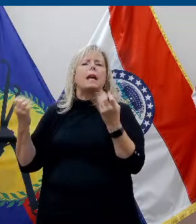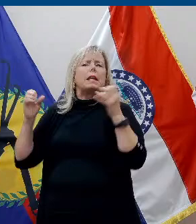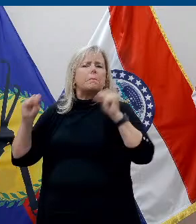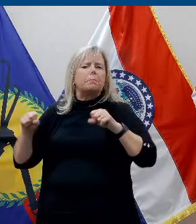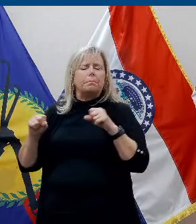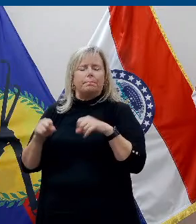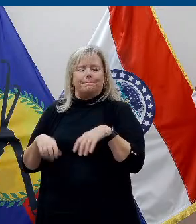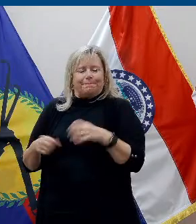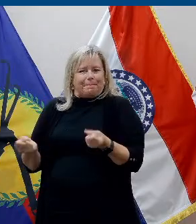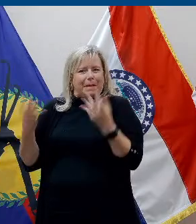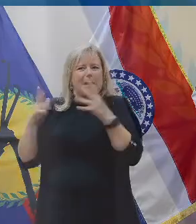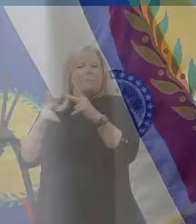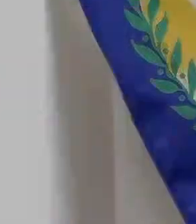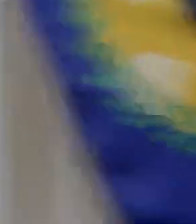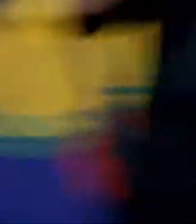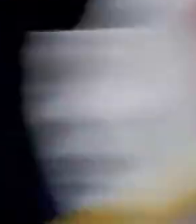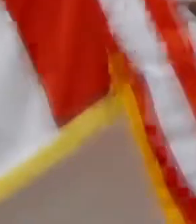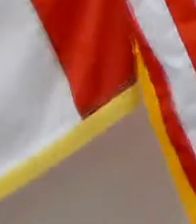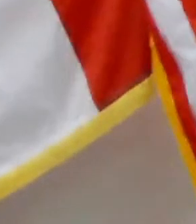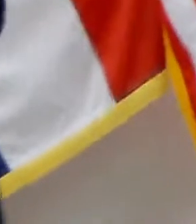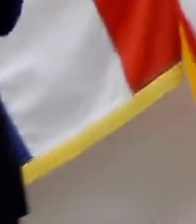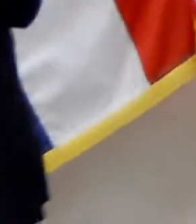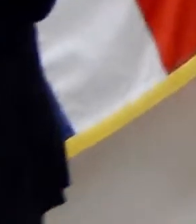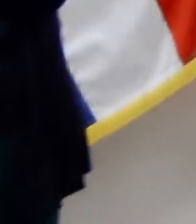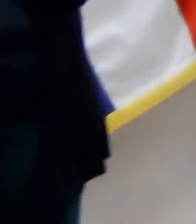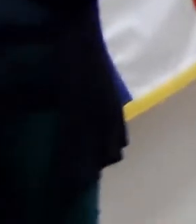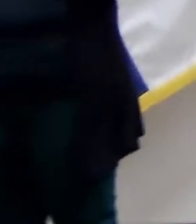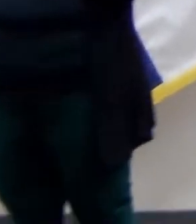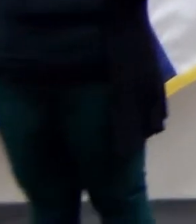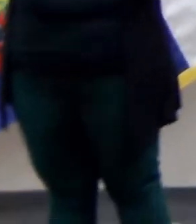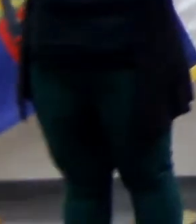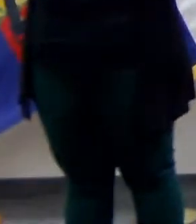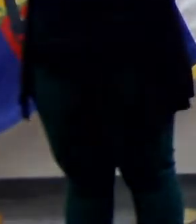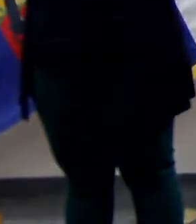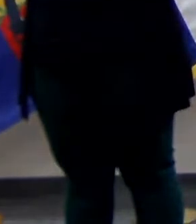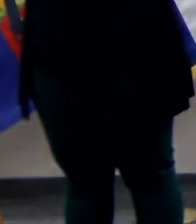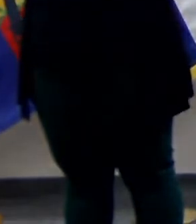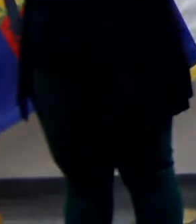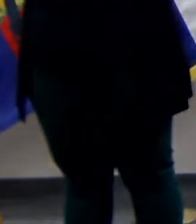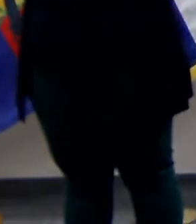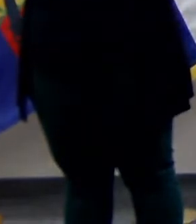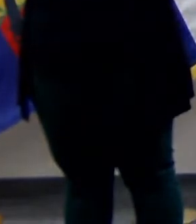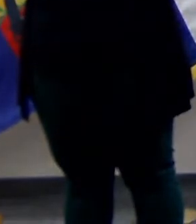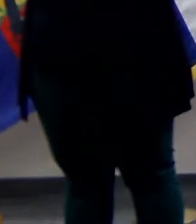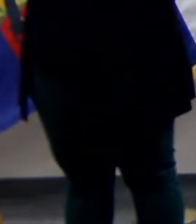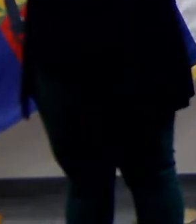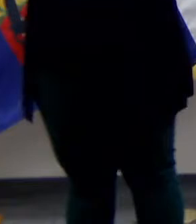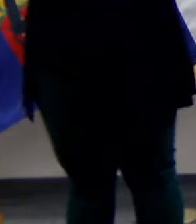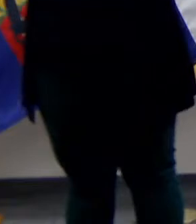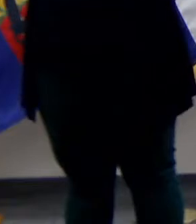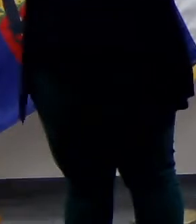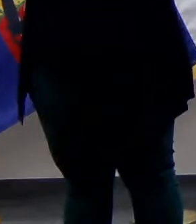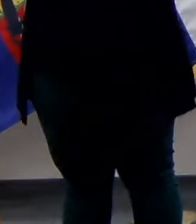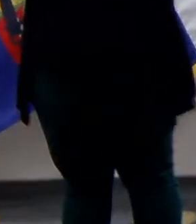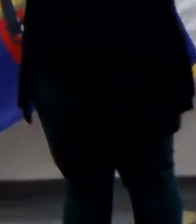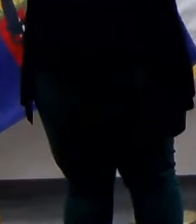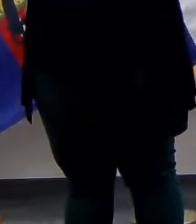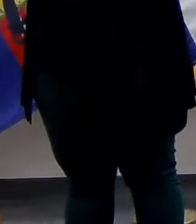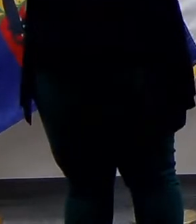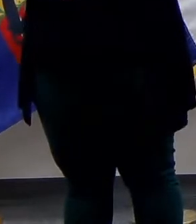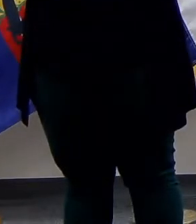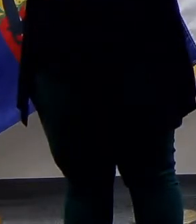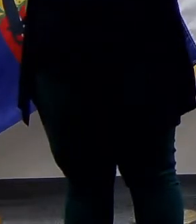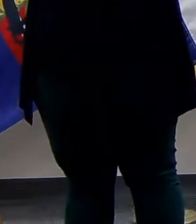I said at the start of this presentation, this is not the place that anybody is comfortable or happy being. We don't want to be having